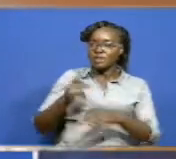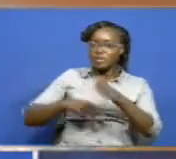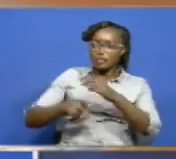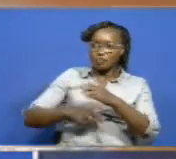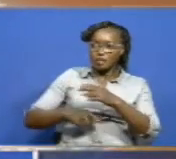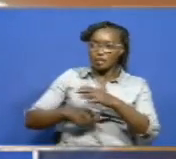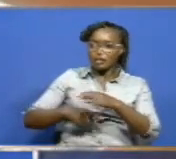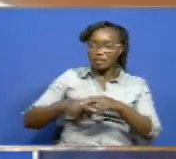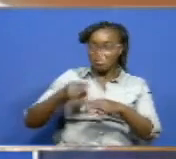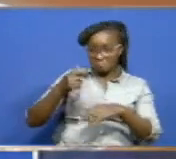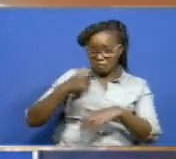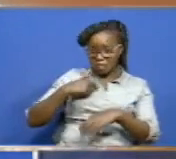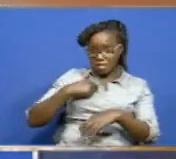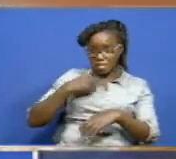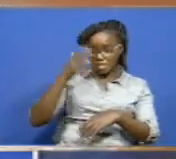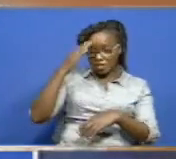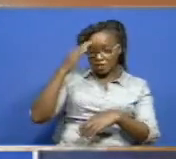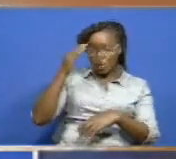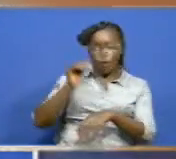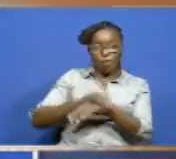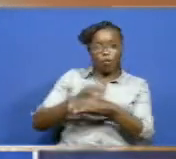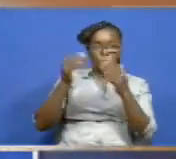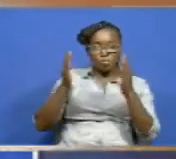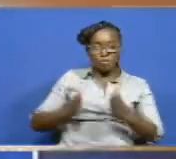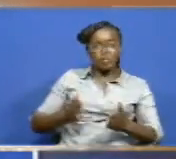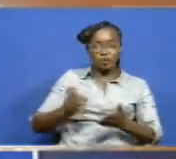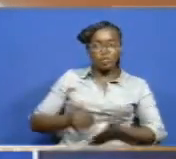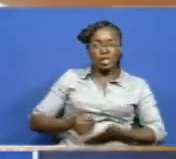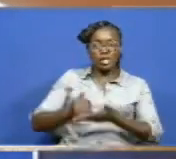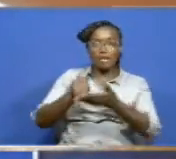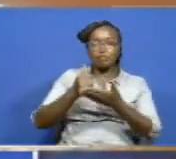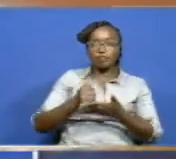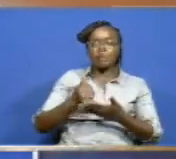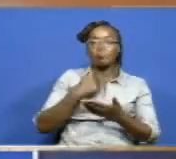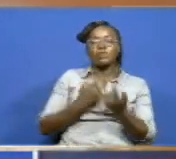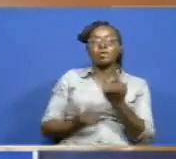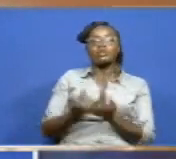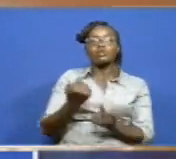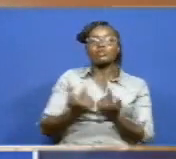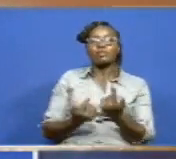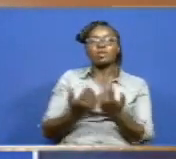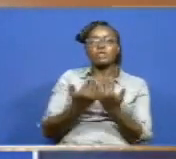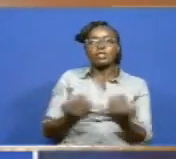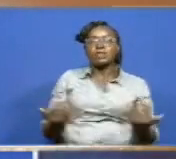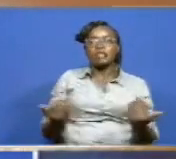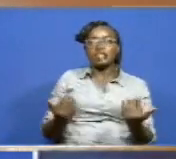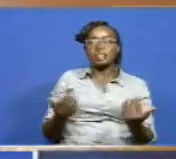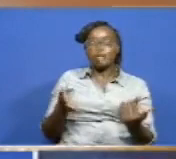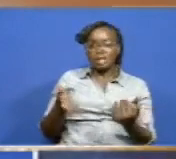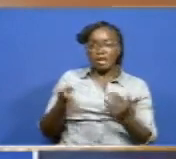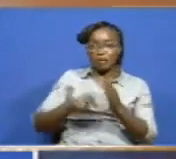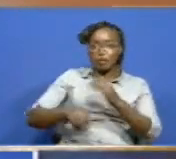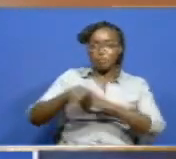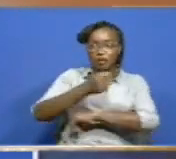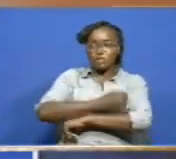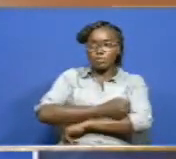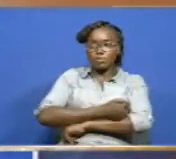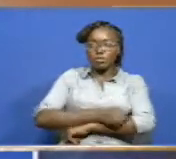mtu mzuri, atatusaidia. Mimi ni mpisi napikia watoto hapa Mwitaitia primary.